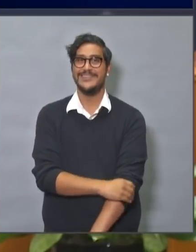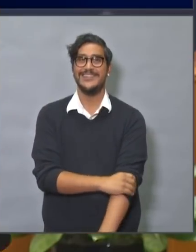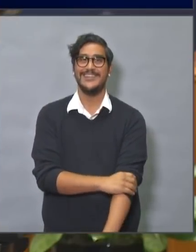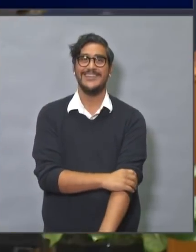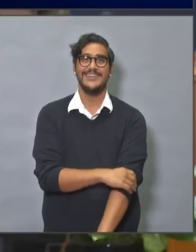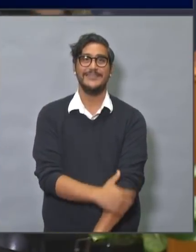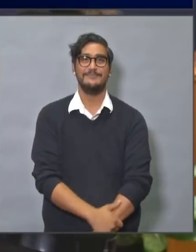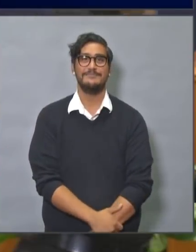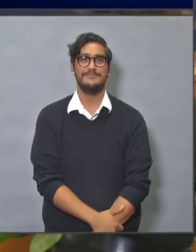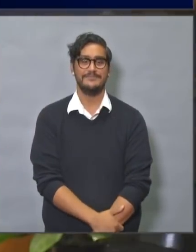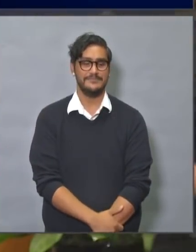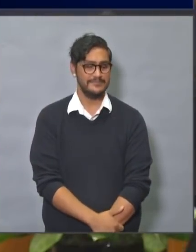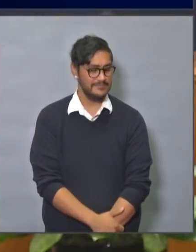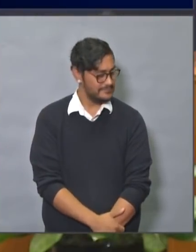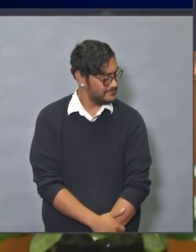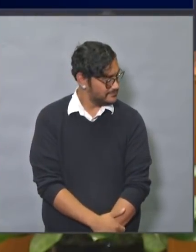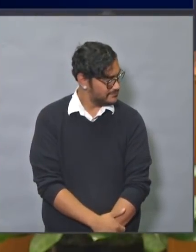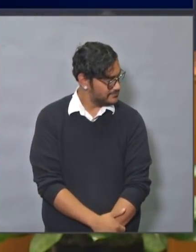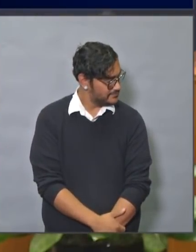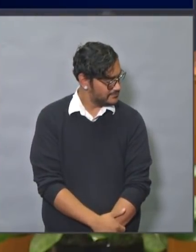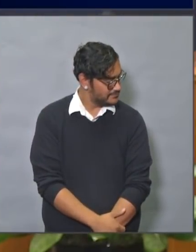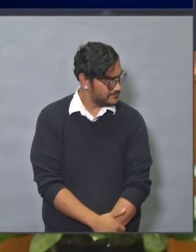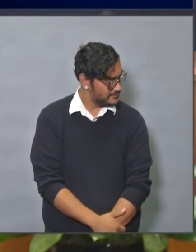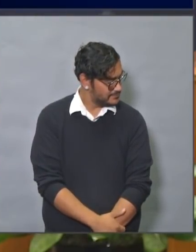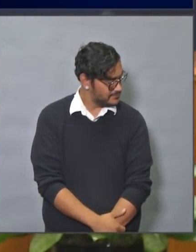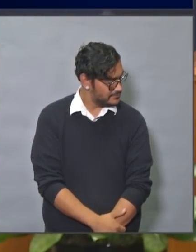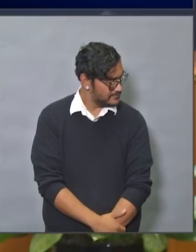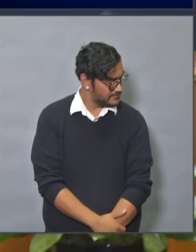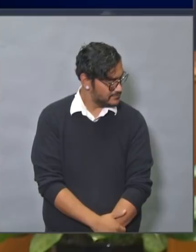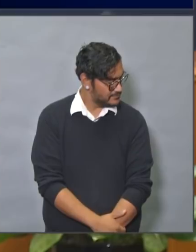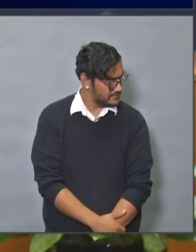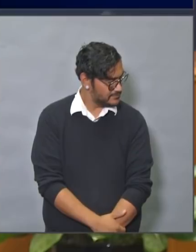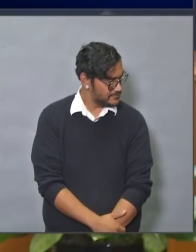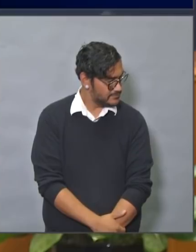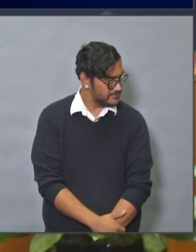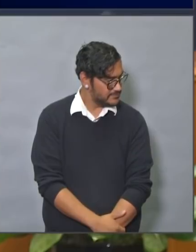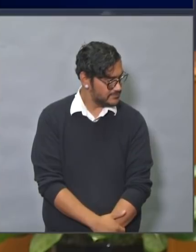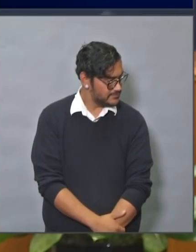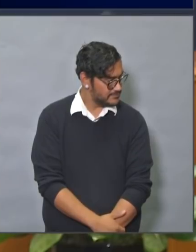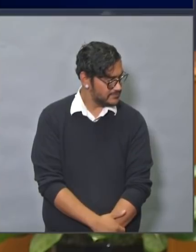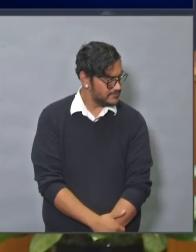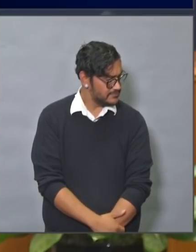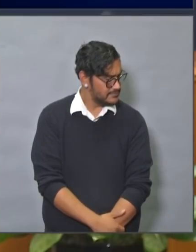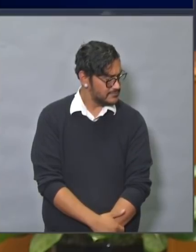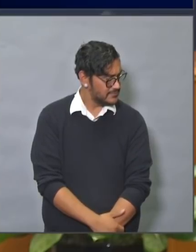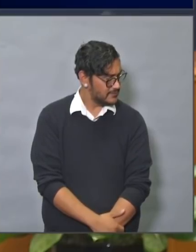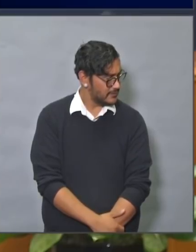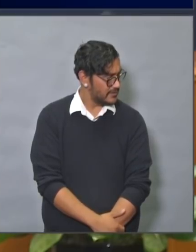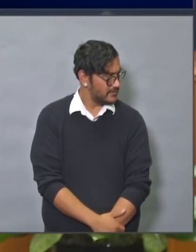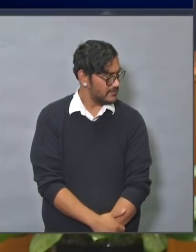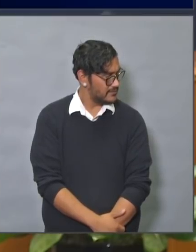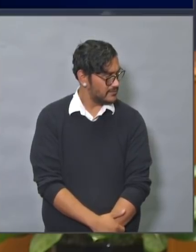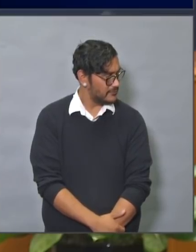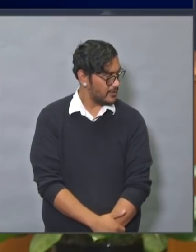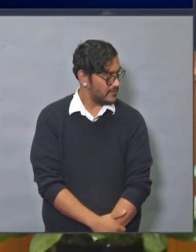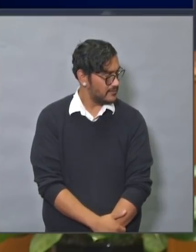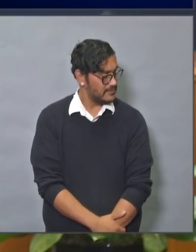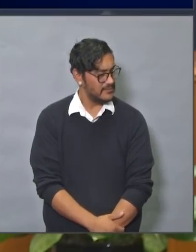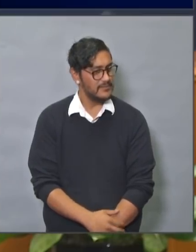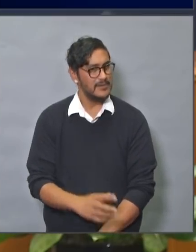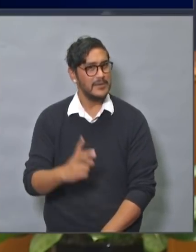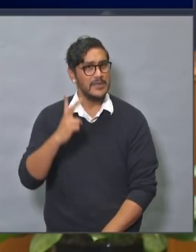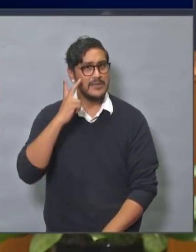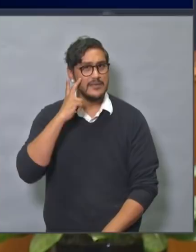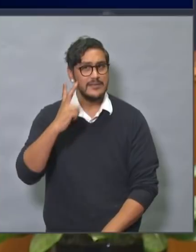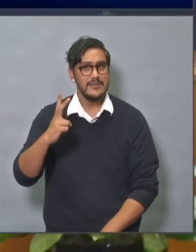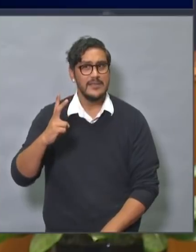Yeah. Quick question for you, if I could. We're seeing some lab backups, some people reporting as long as 13 days